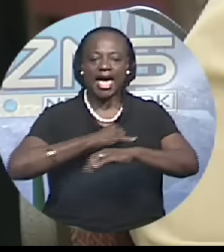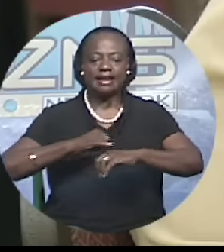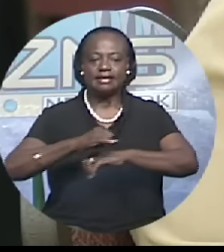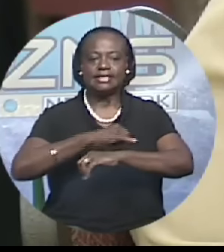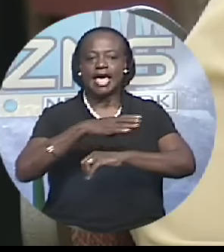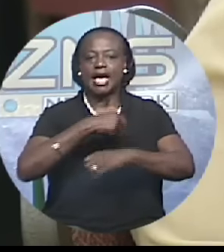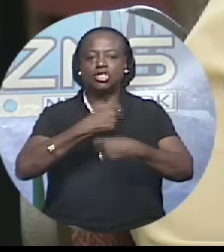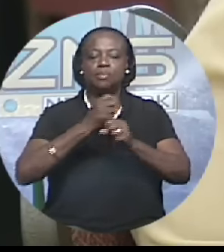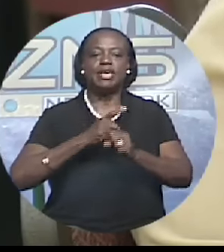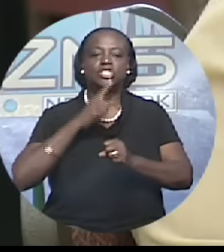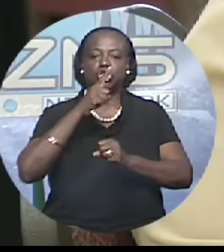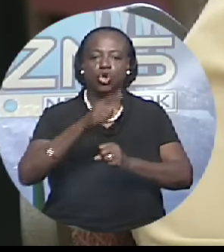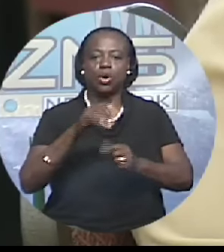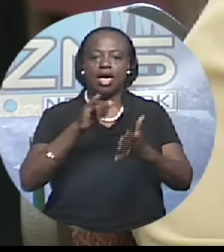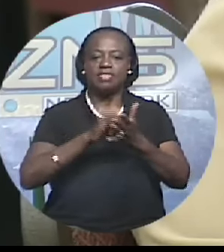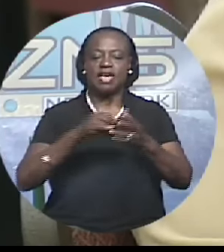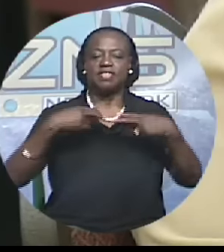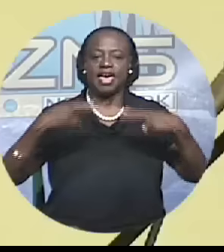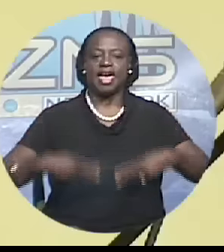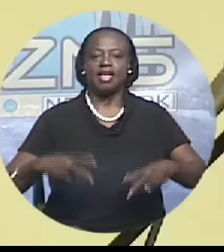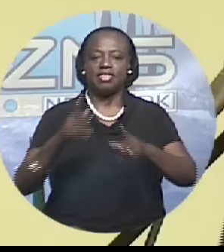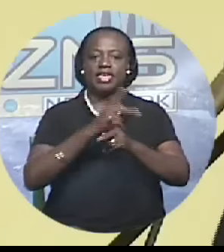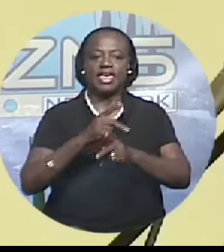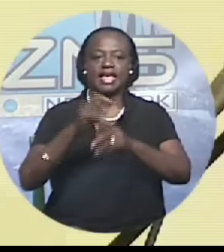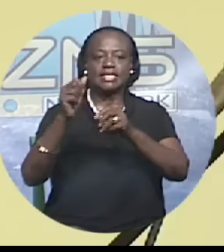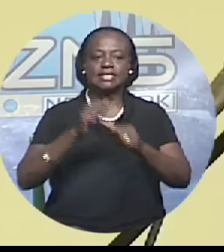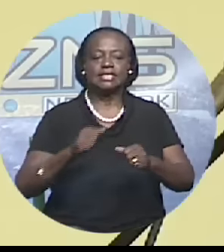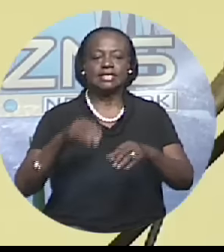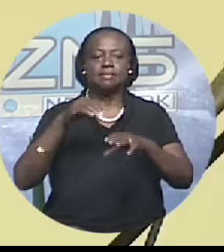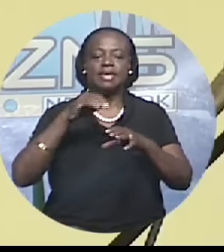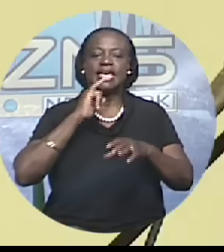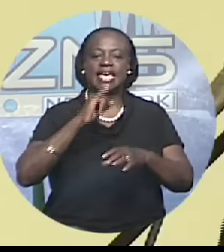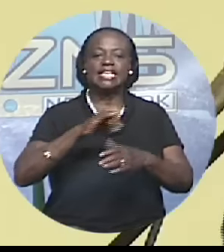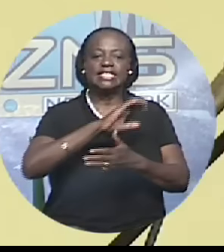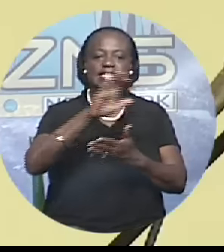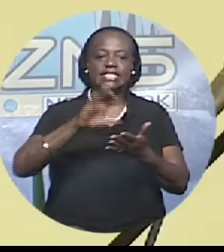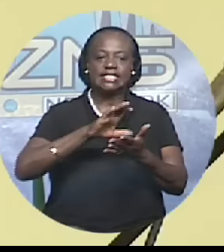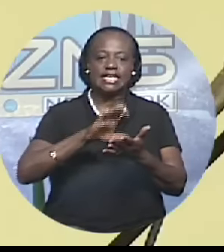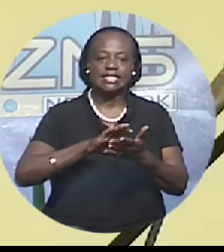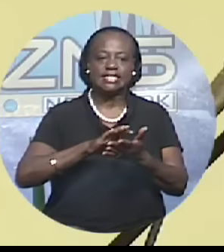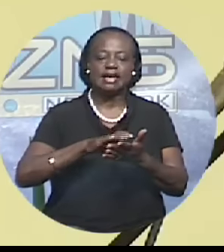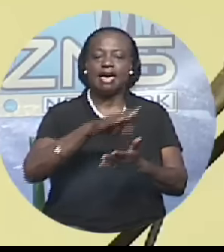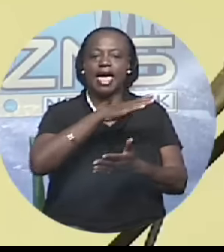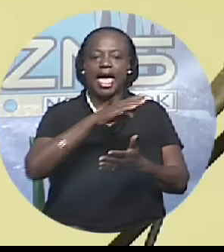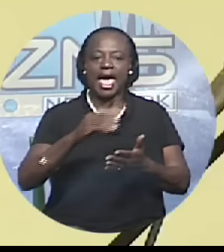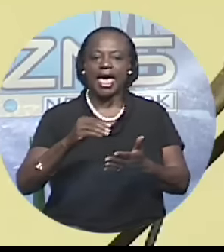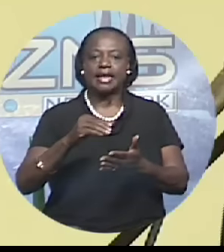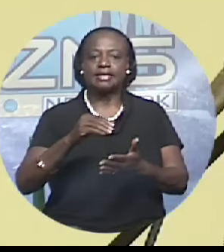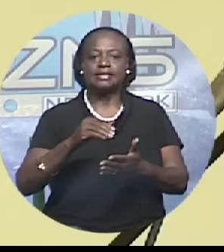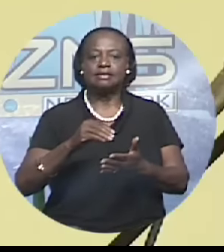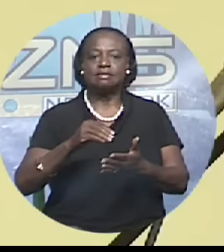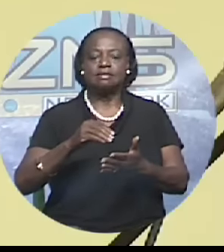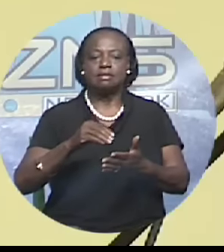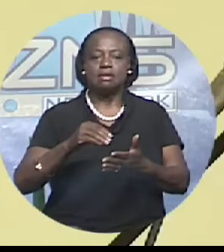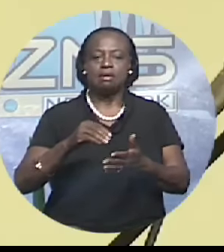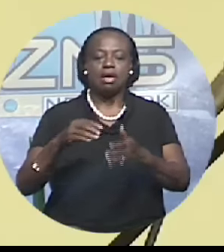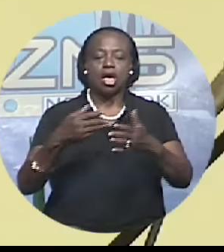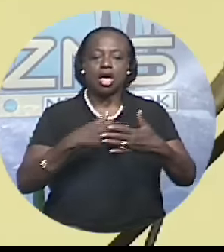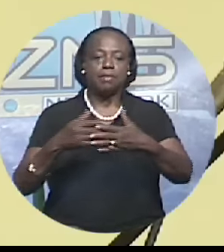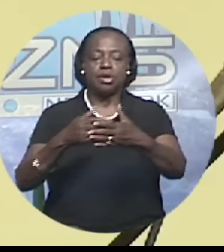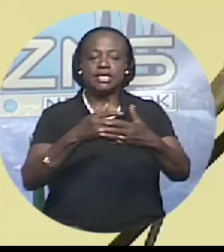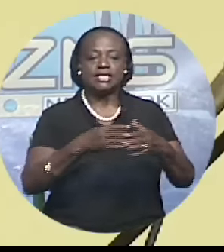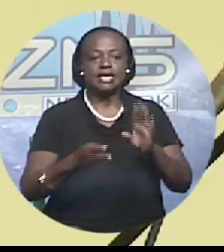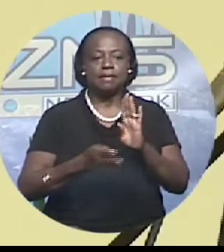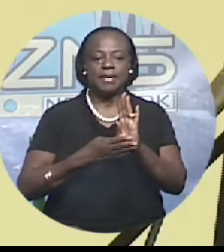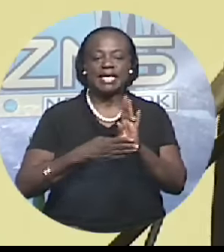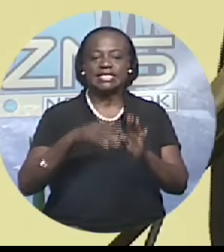to ensure that the healthcare system is patient-centered and community-based, and it's in keeping with the model